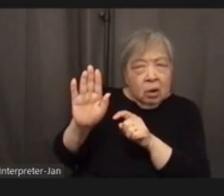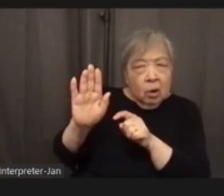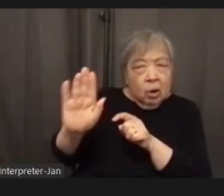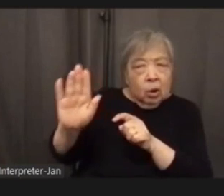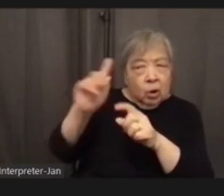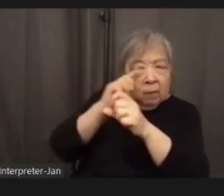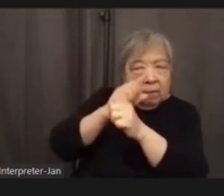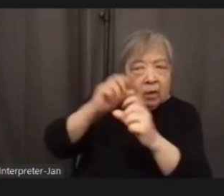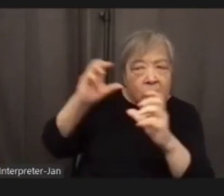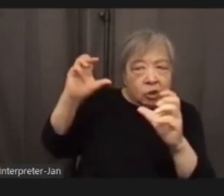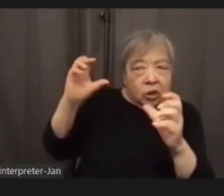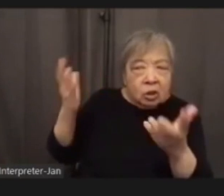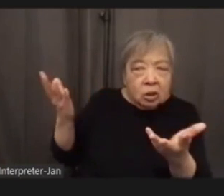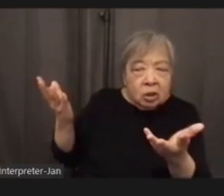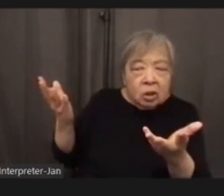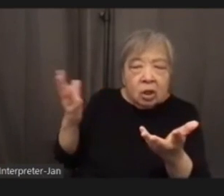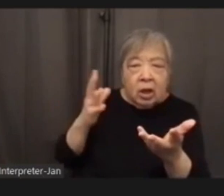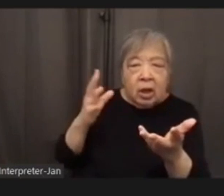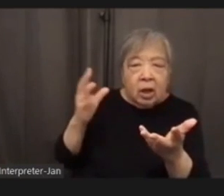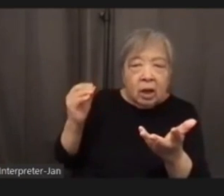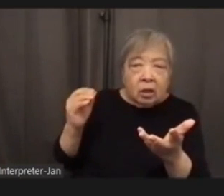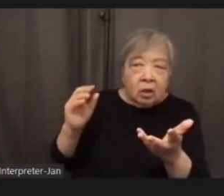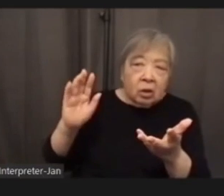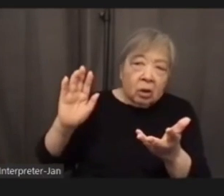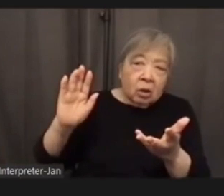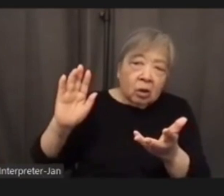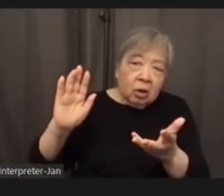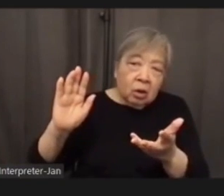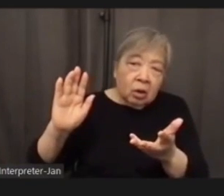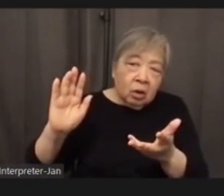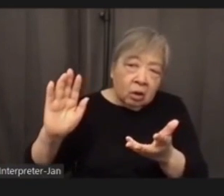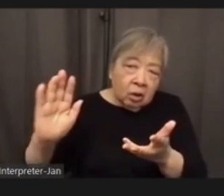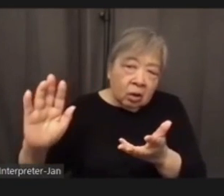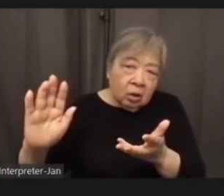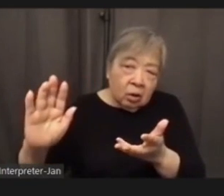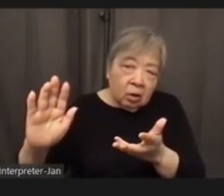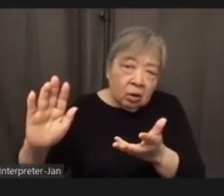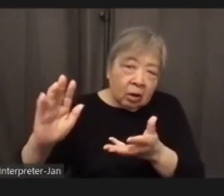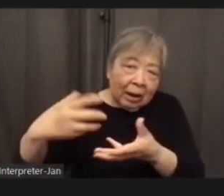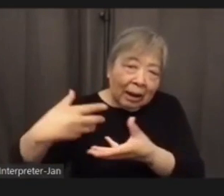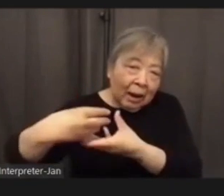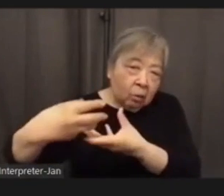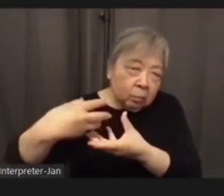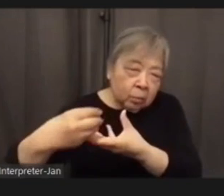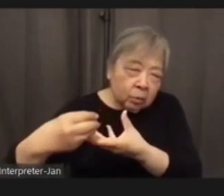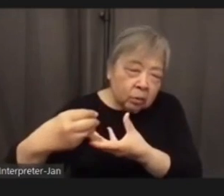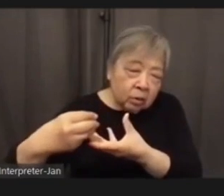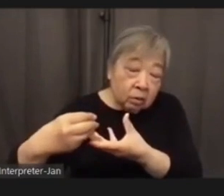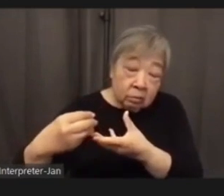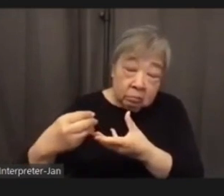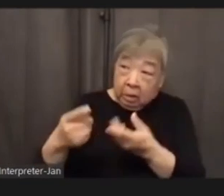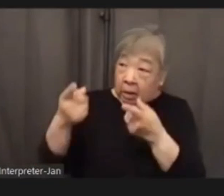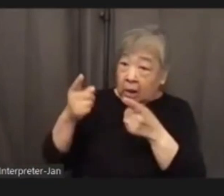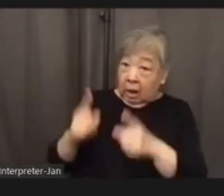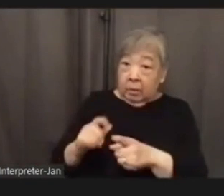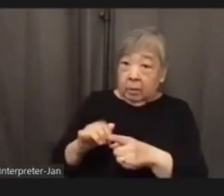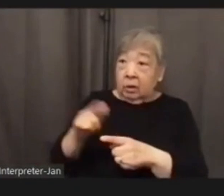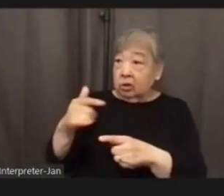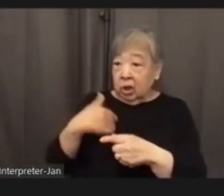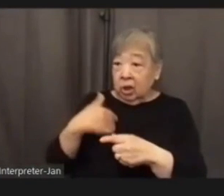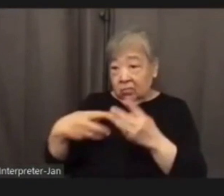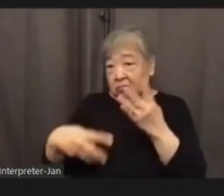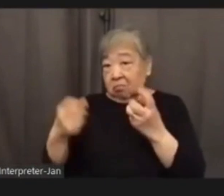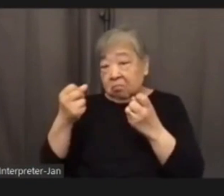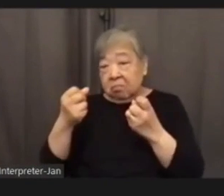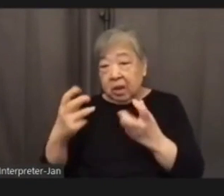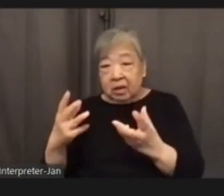vision and her output. And it turns out she had a bunch of songs and a bunch of ideas. And I was like,